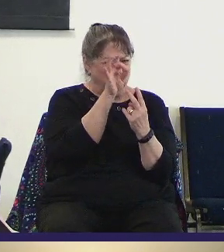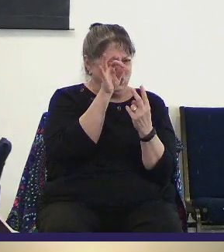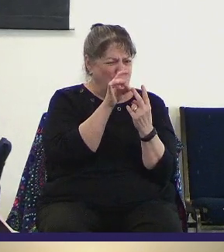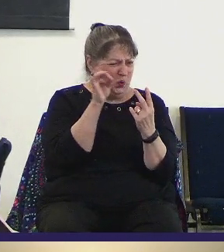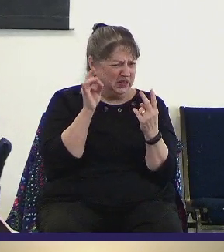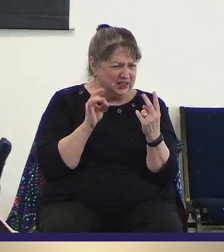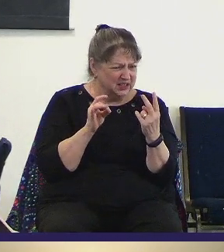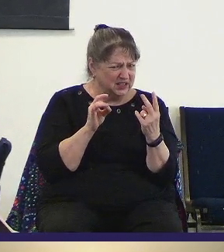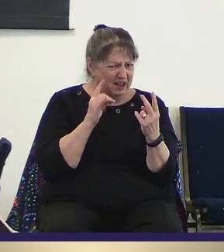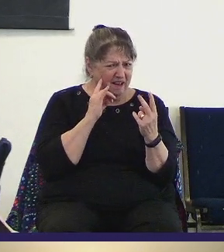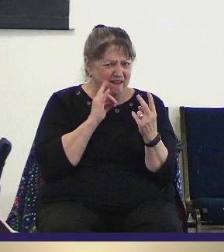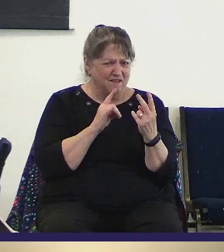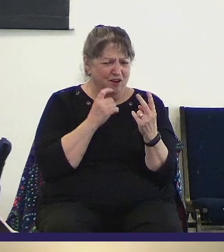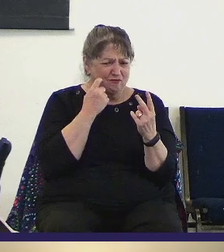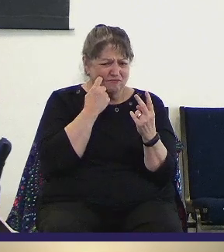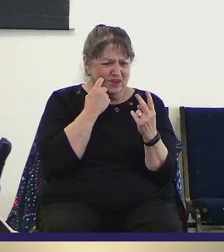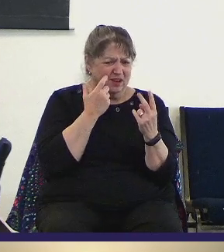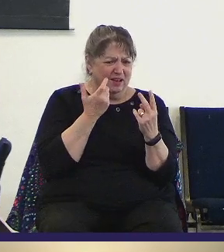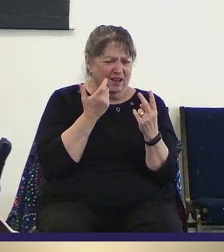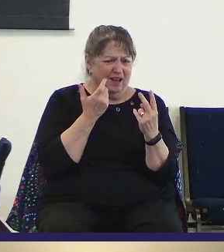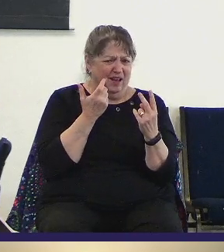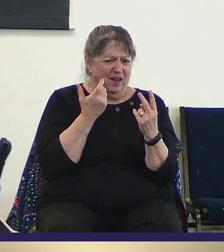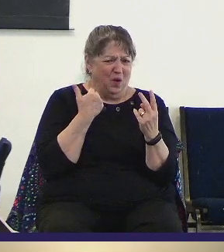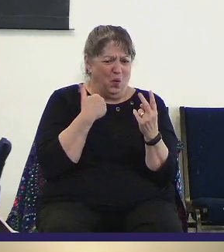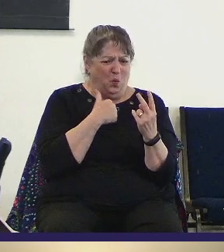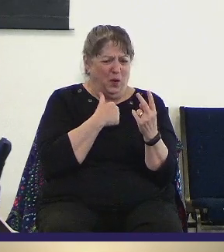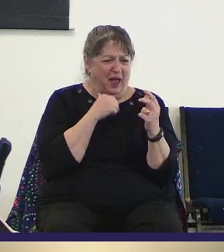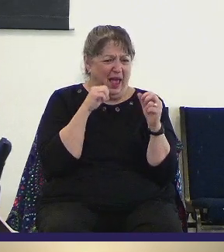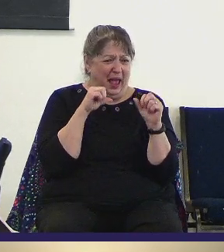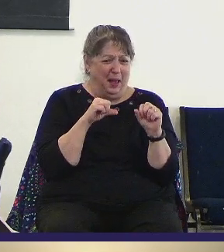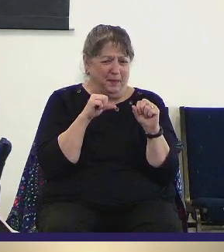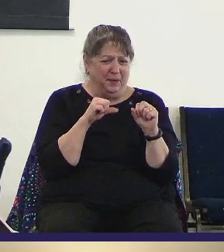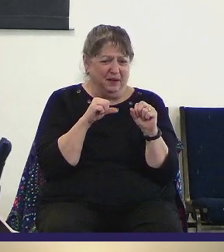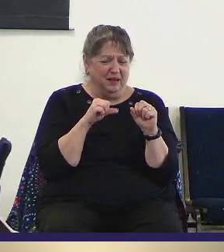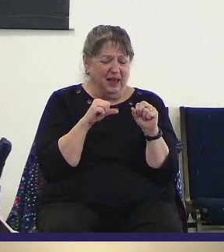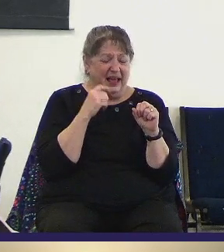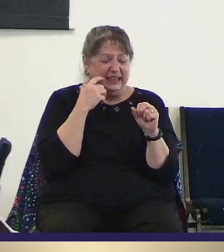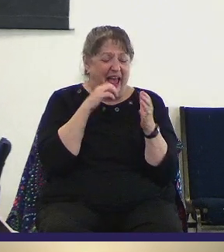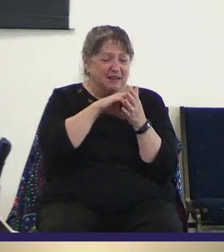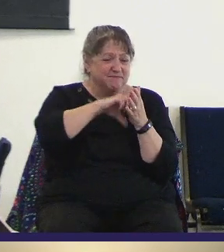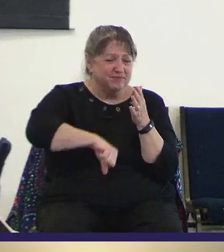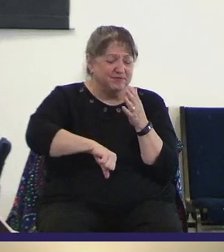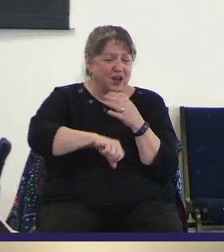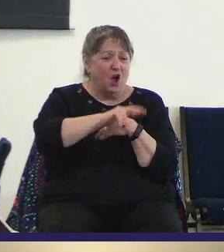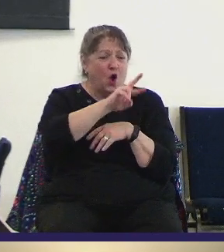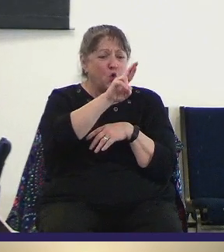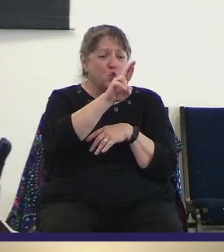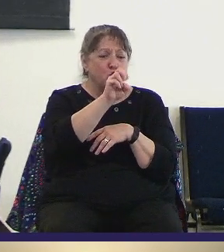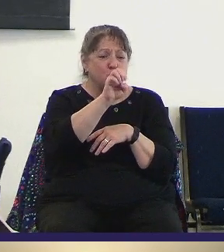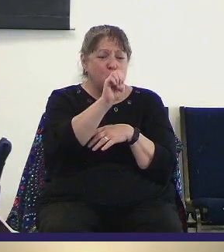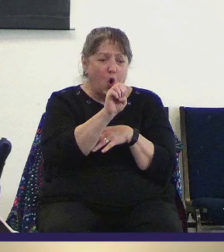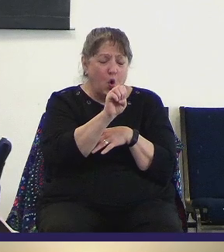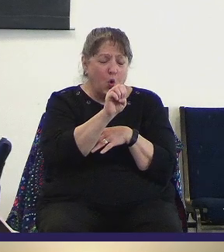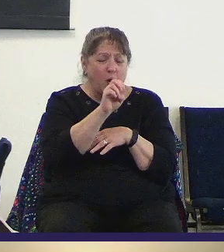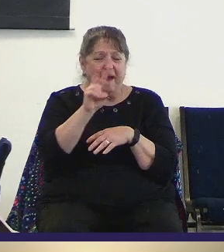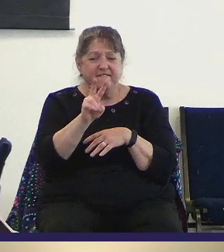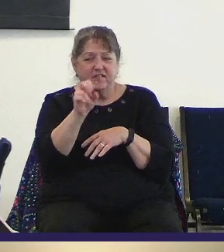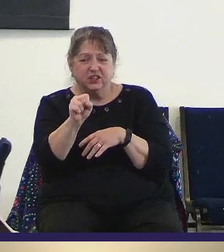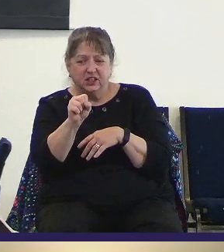of the last 30 years in this nation, to the point in which we were able to get that repealed in the Supreme Court.